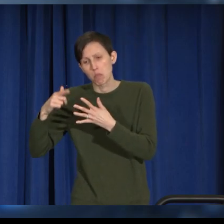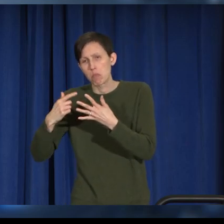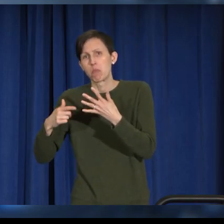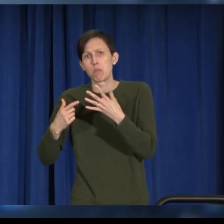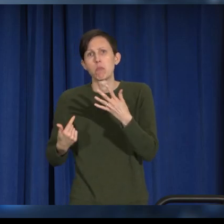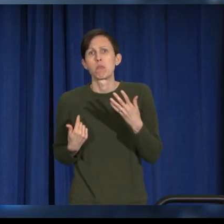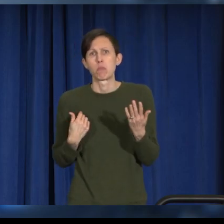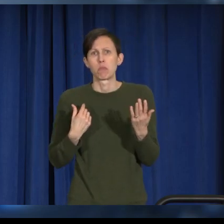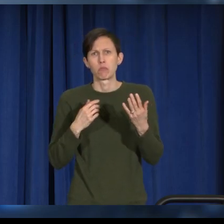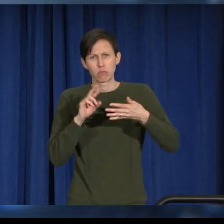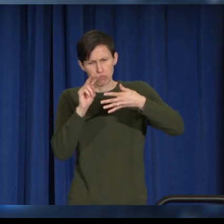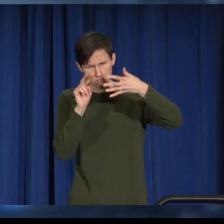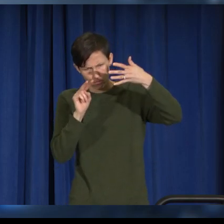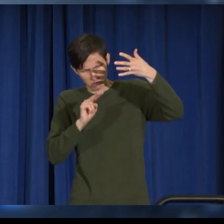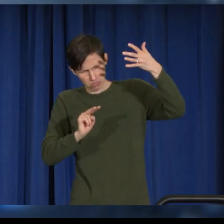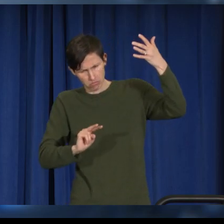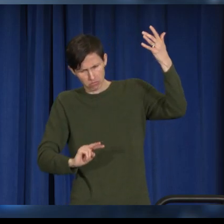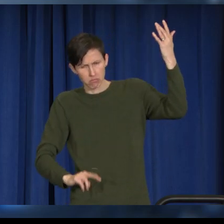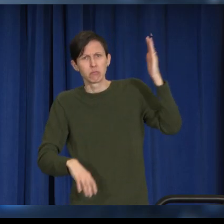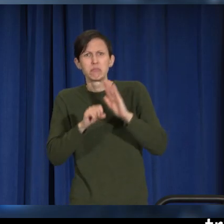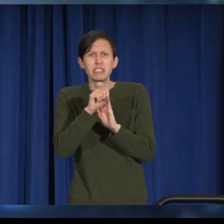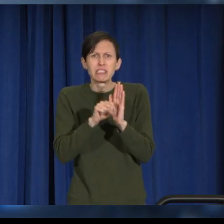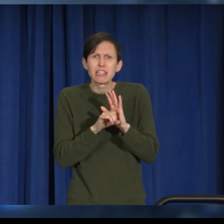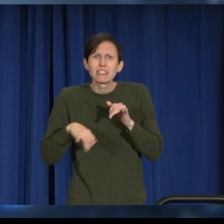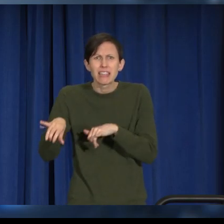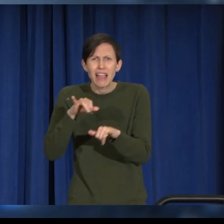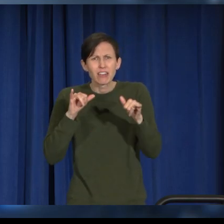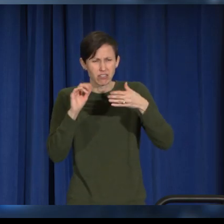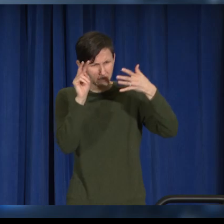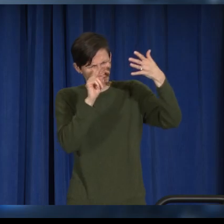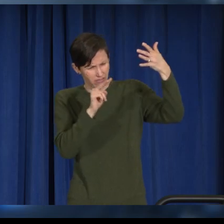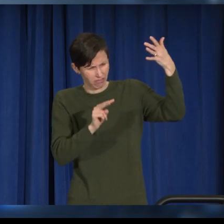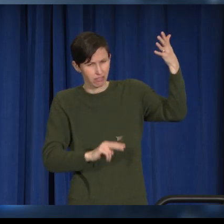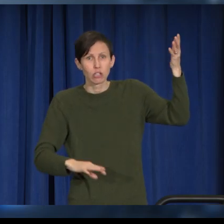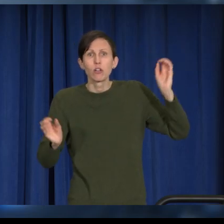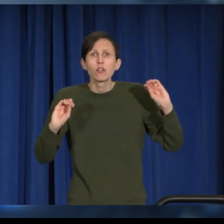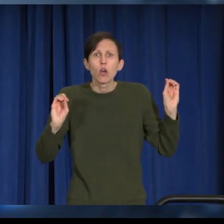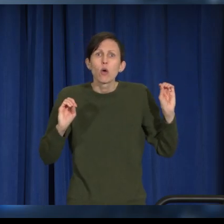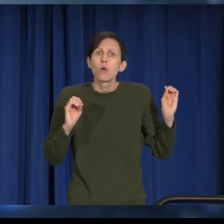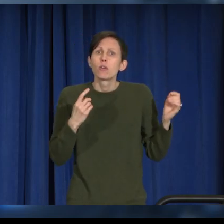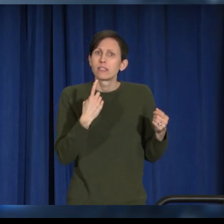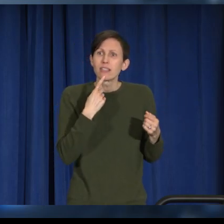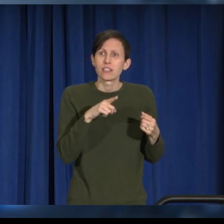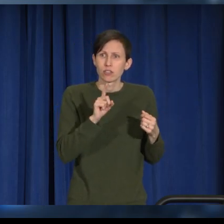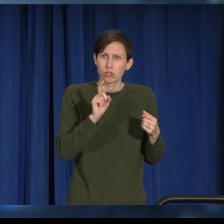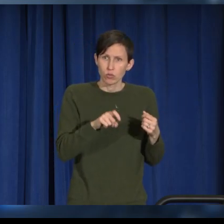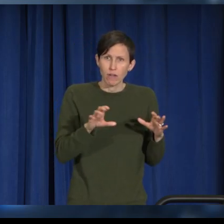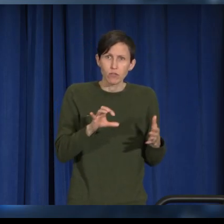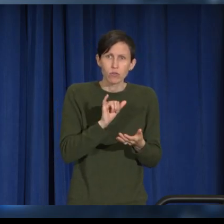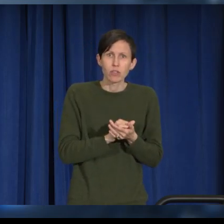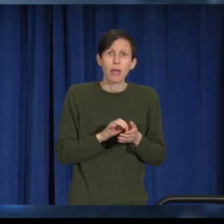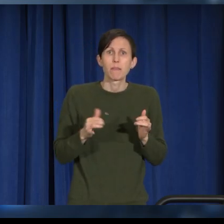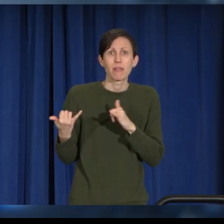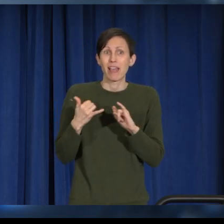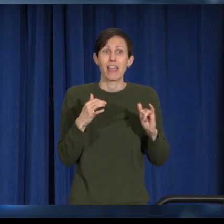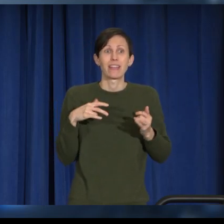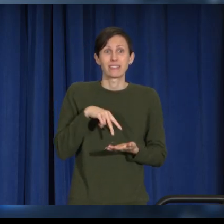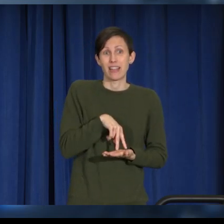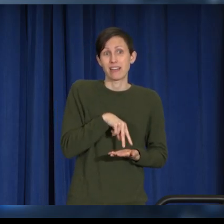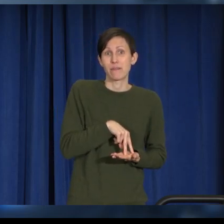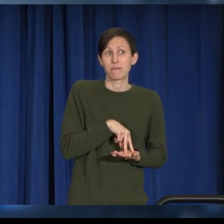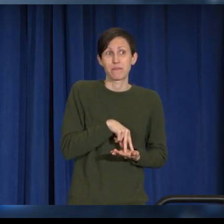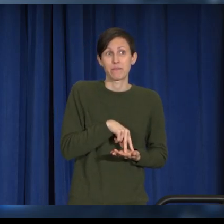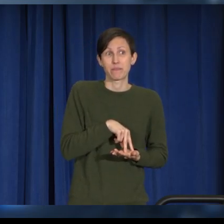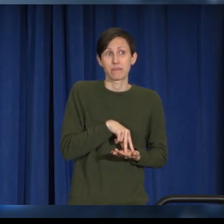Nowhere within the state learning standards for K-12 education does it say you have to do that playing standing up, that you